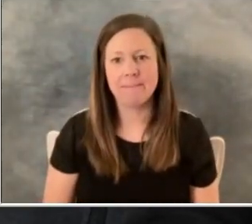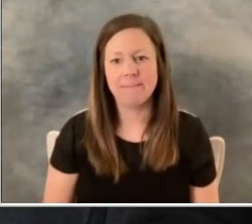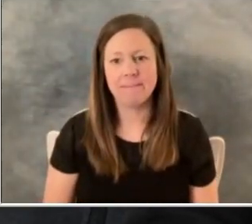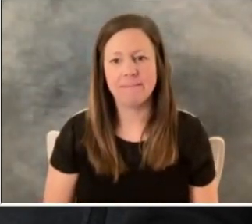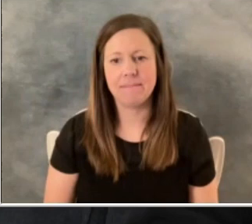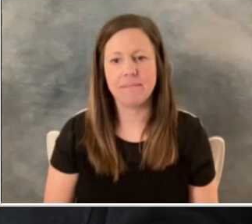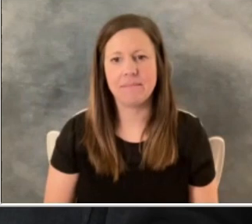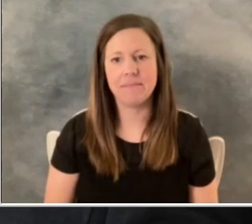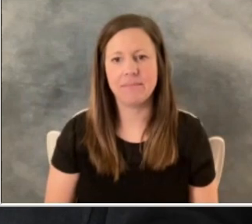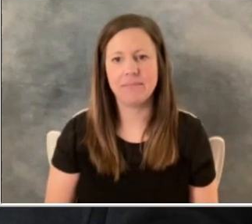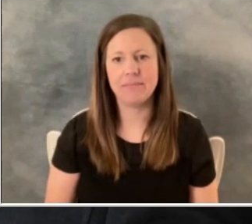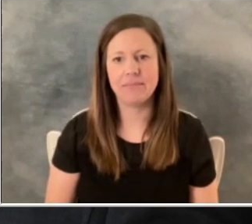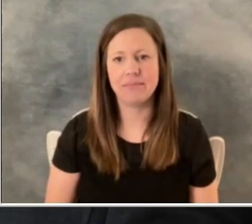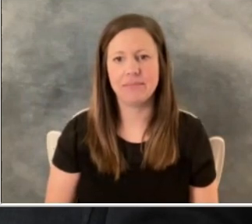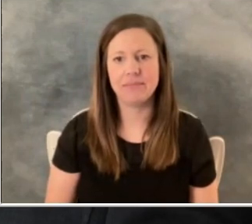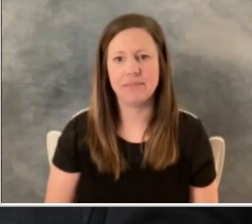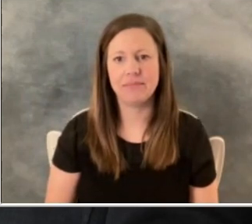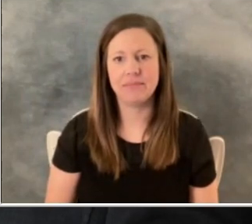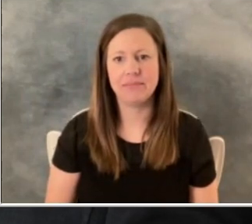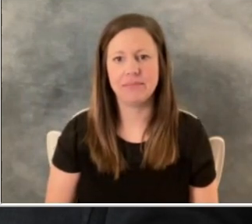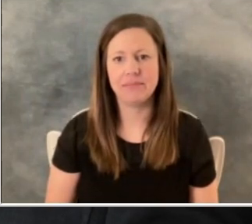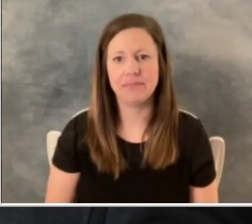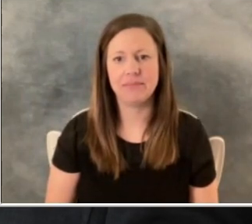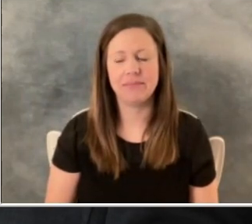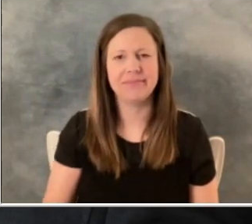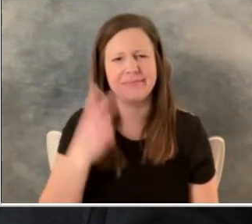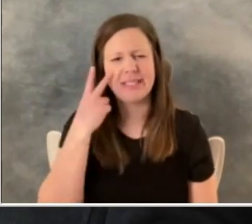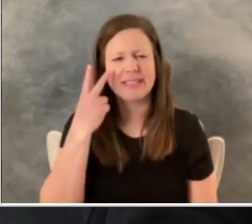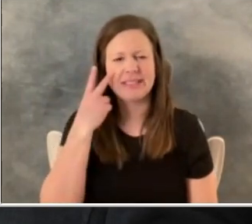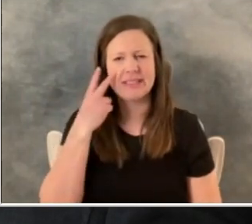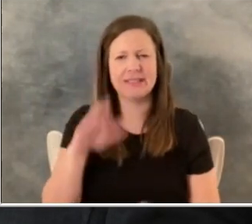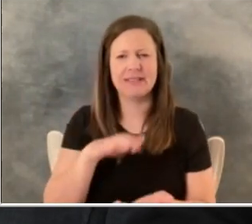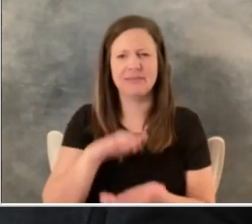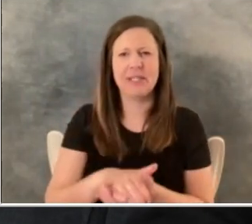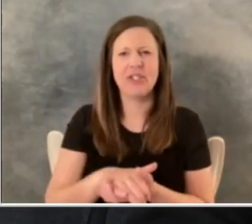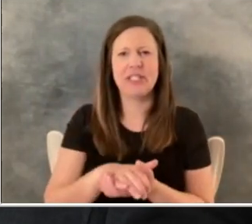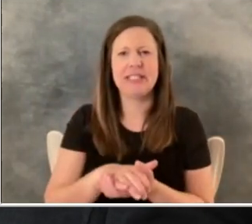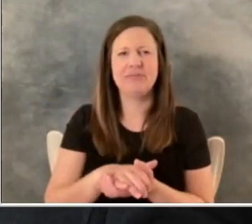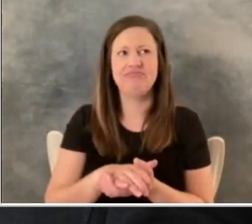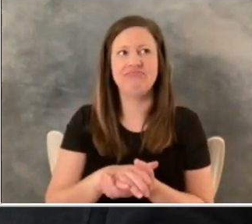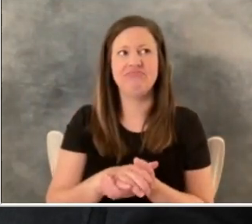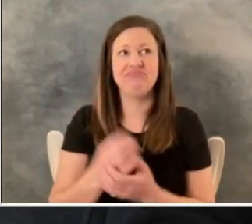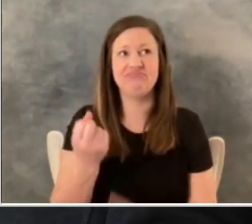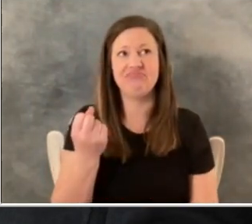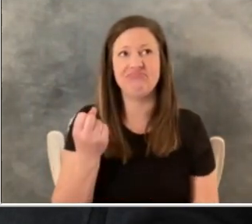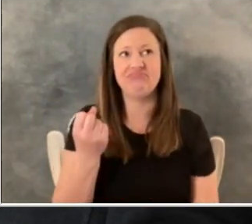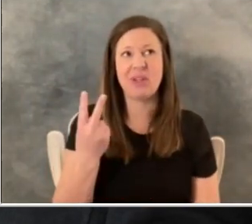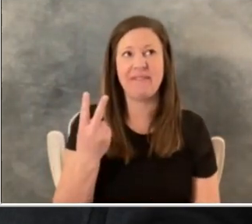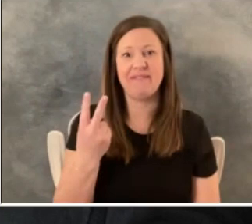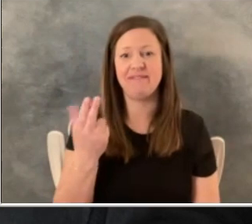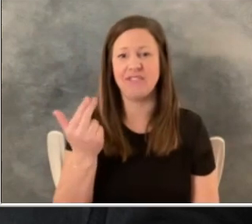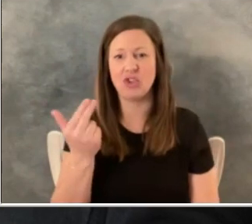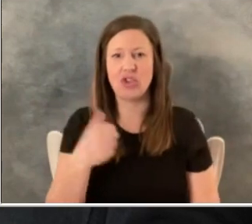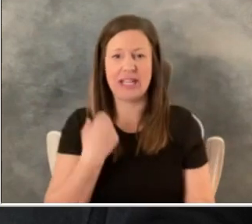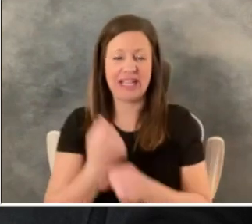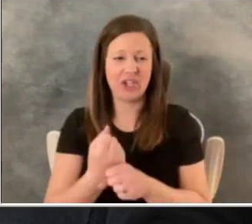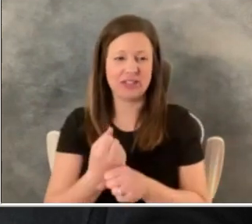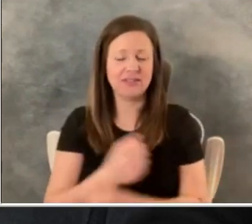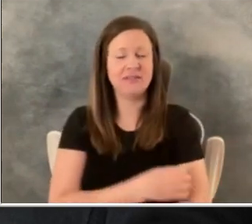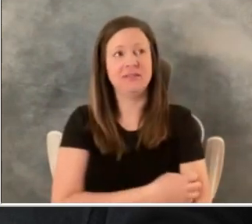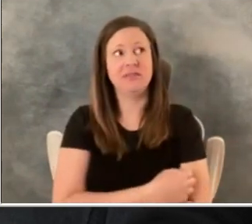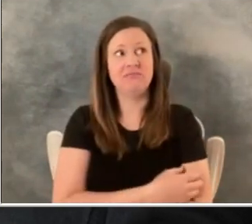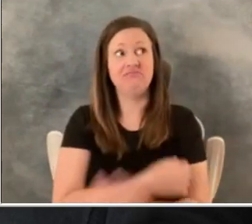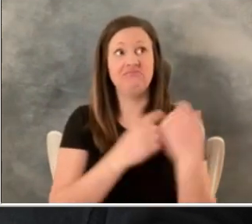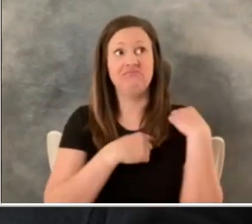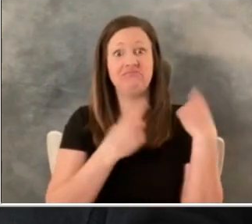Yeah, well, let's see. We've been married, 12 years, 13 years, and in that whole time, I think I seen him